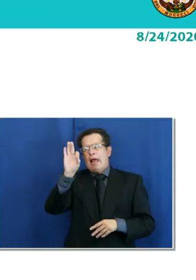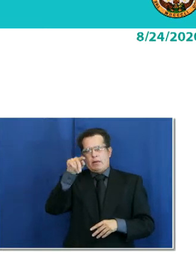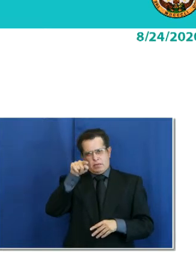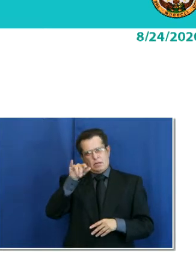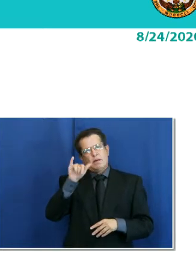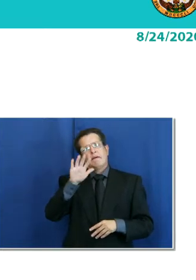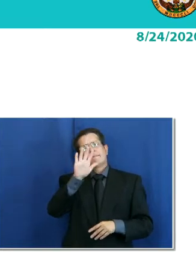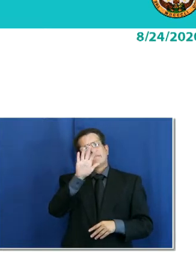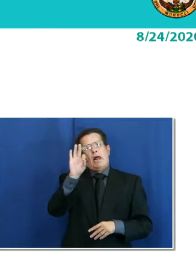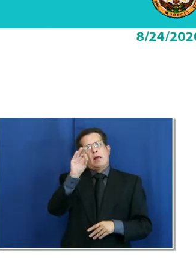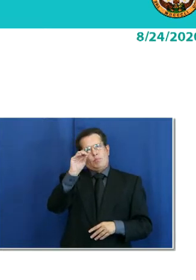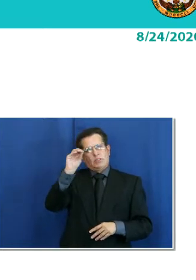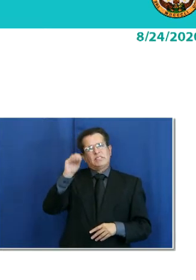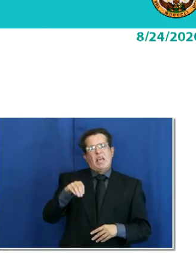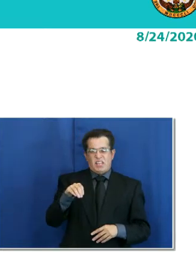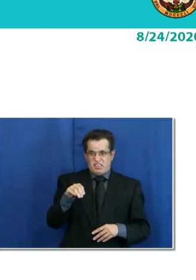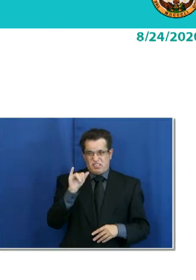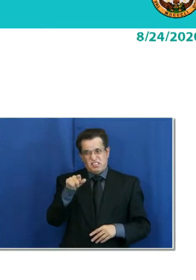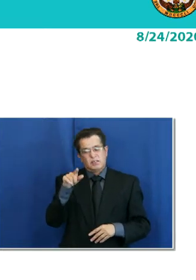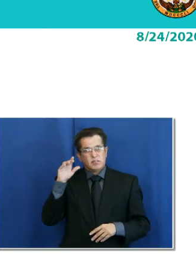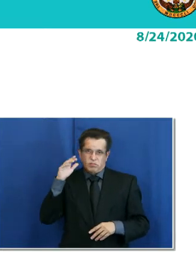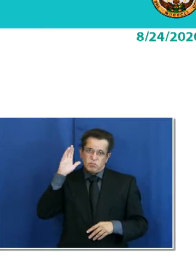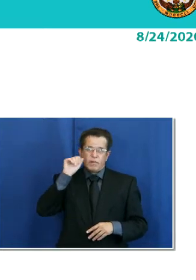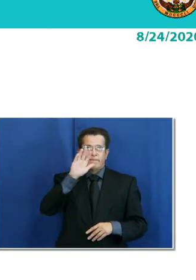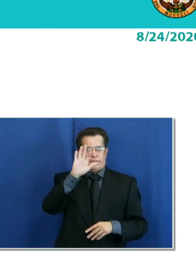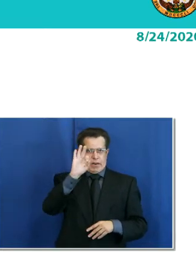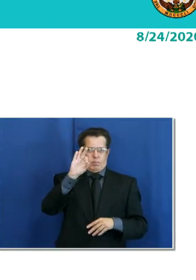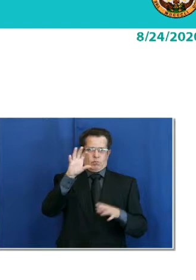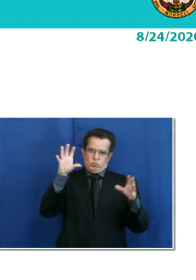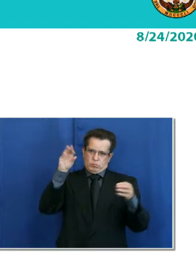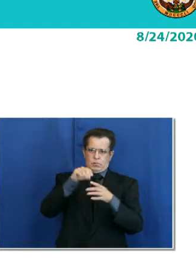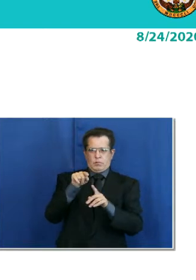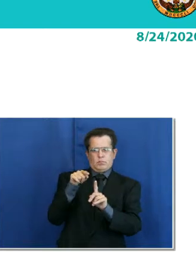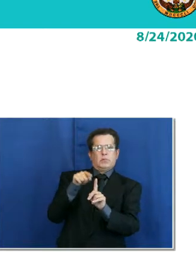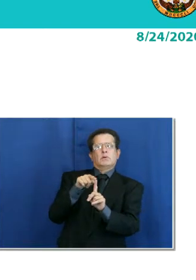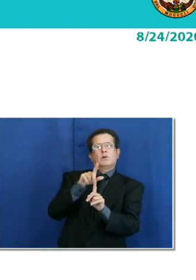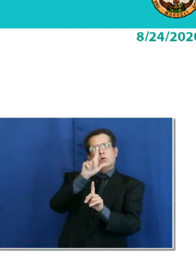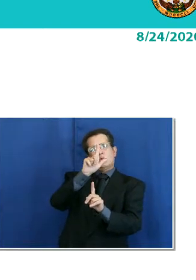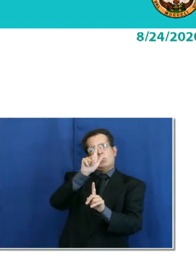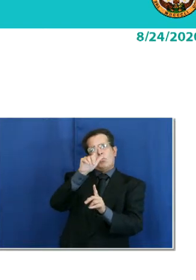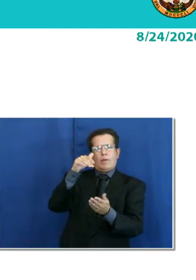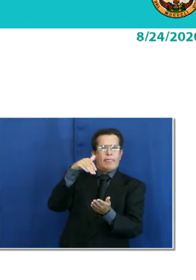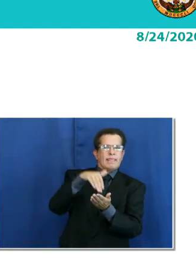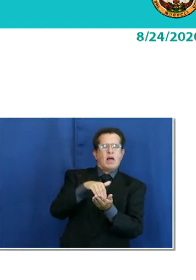at 59% of the total number of cases, represented by